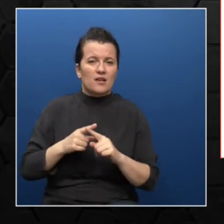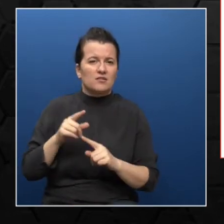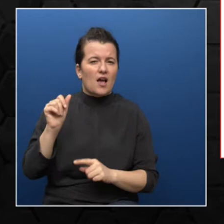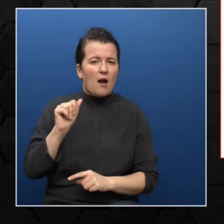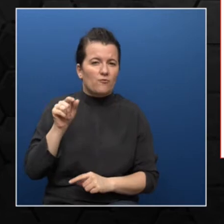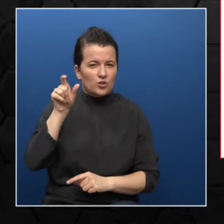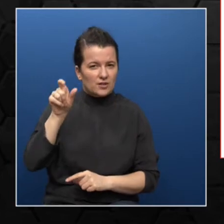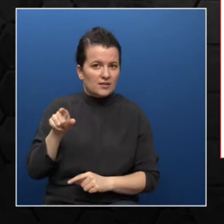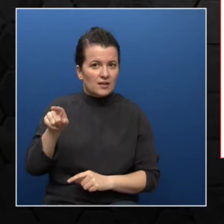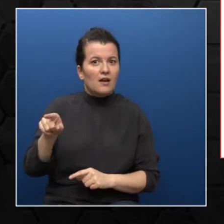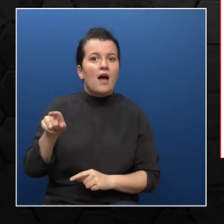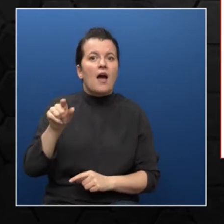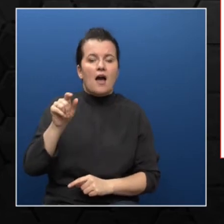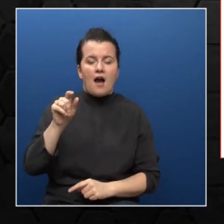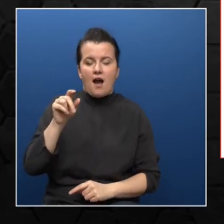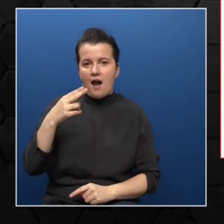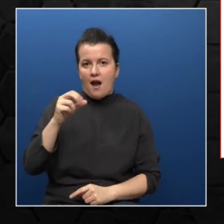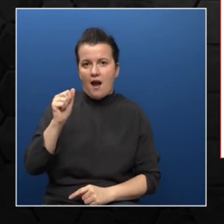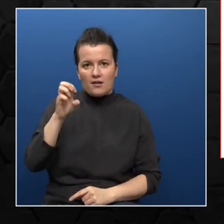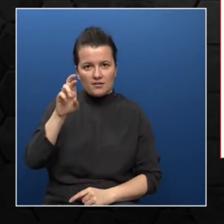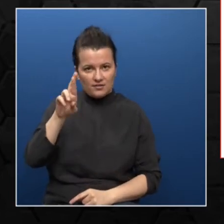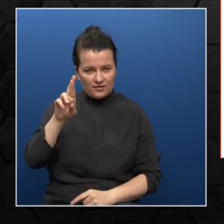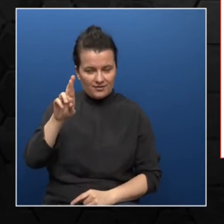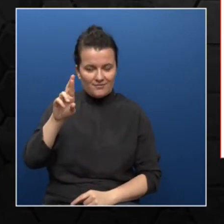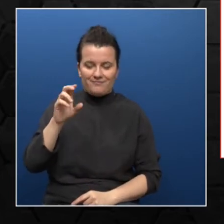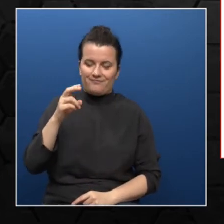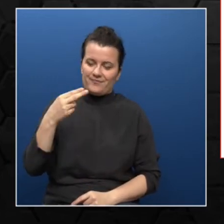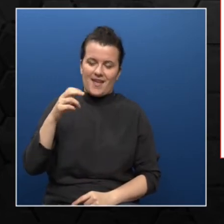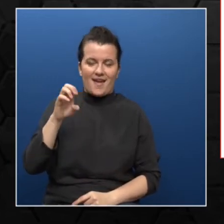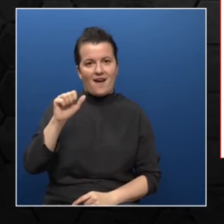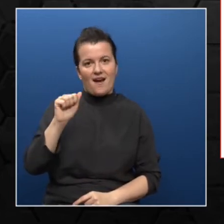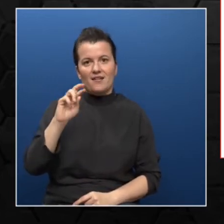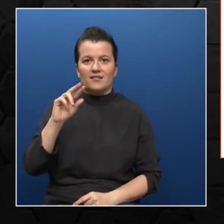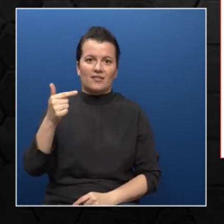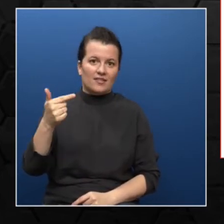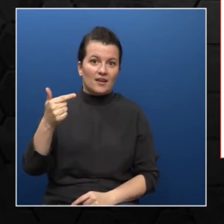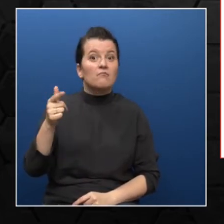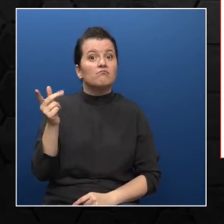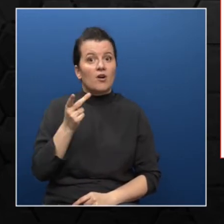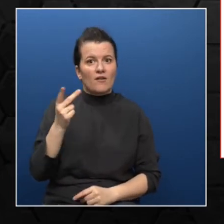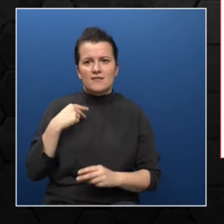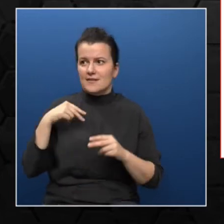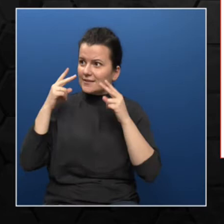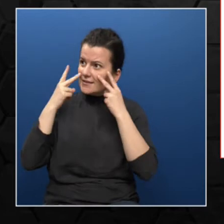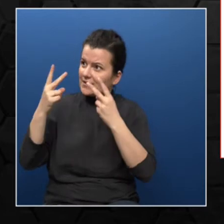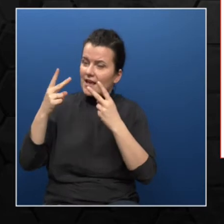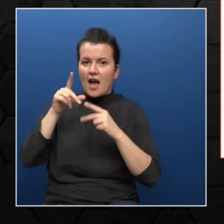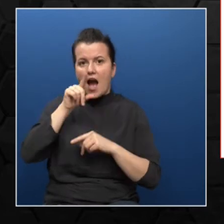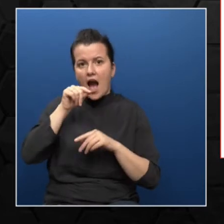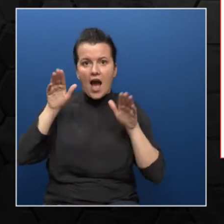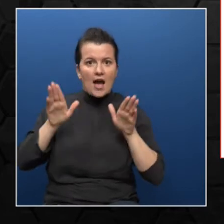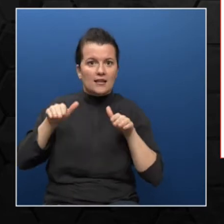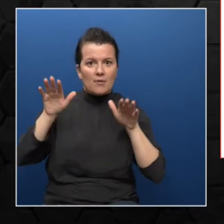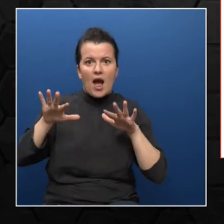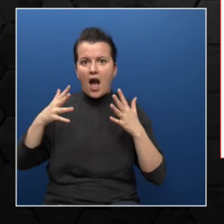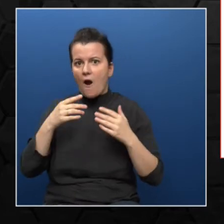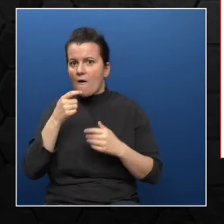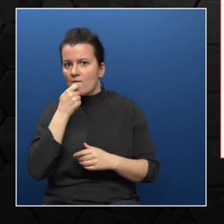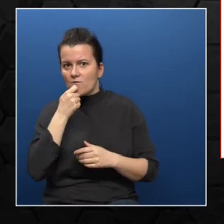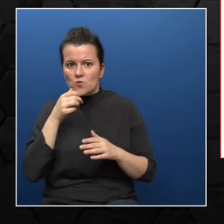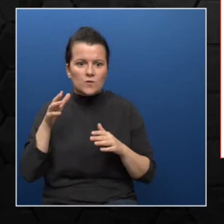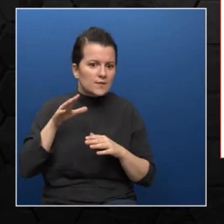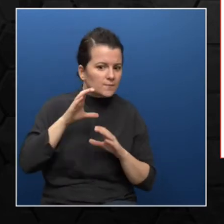and Eberhart, sorry. So they made these observations based on these animals on how they try to scavenge for food,